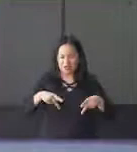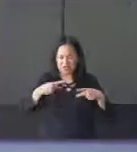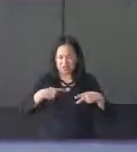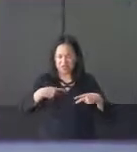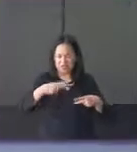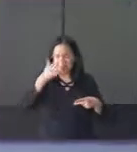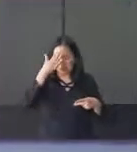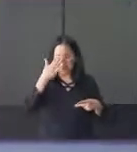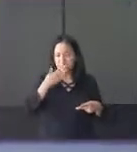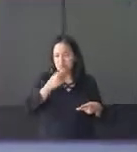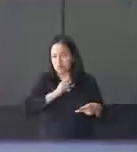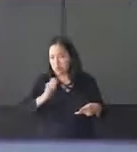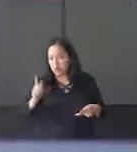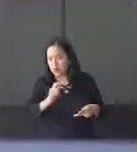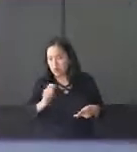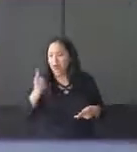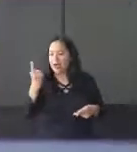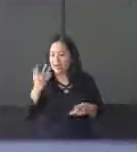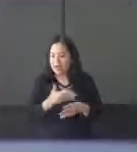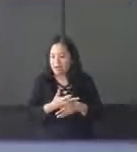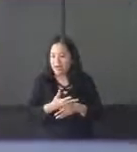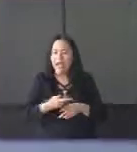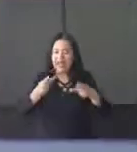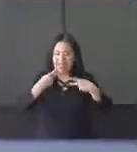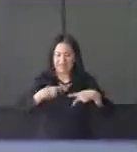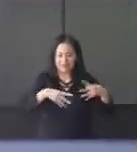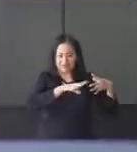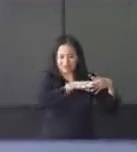team of professionals and volunteers